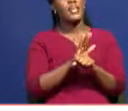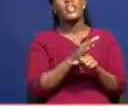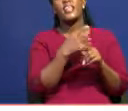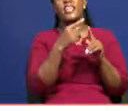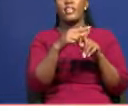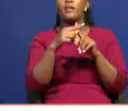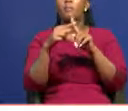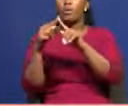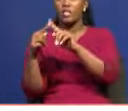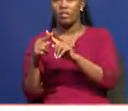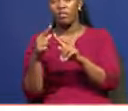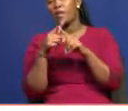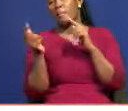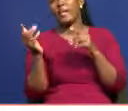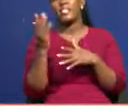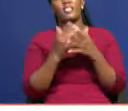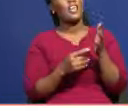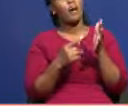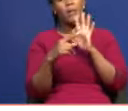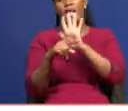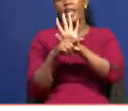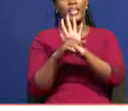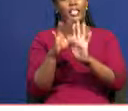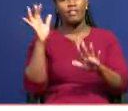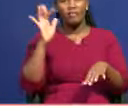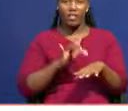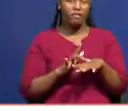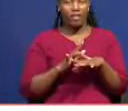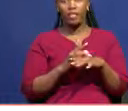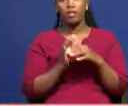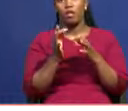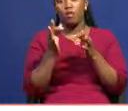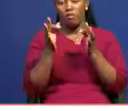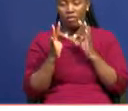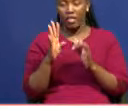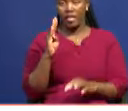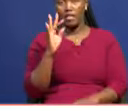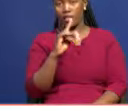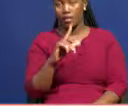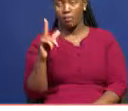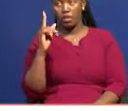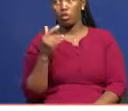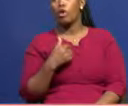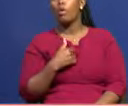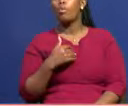mm-hmm. there are also the negative impact that the finance bill is also seeking to have